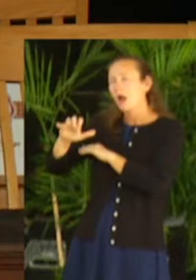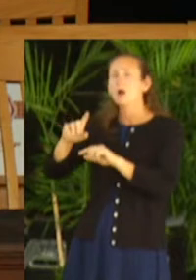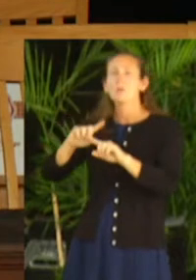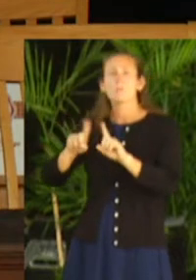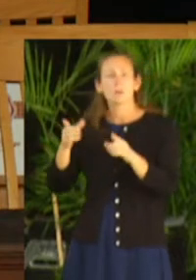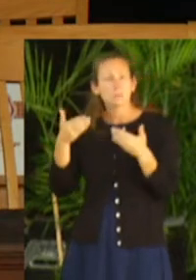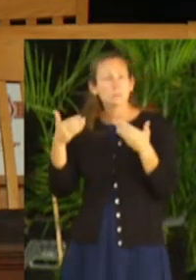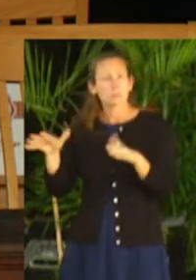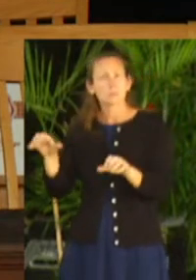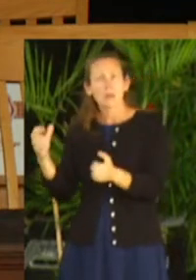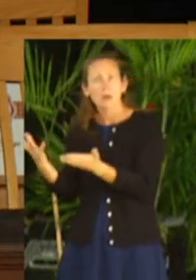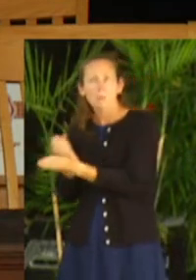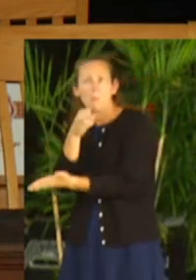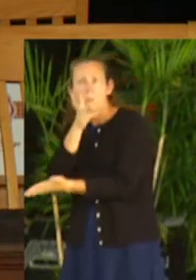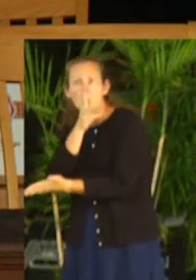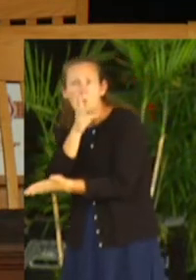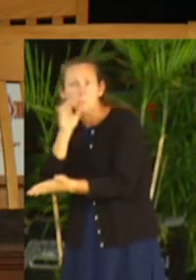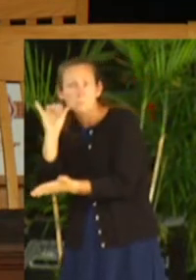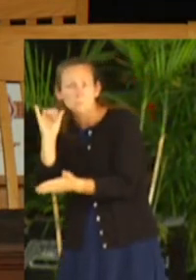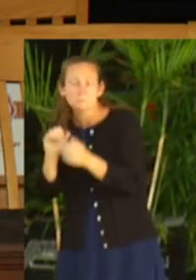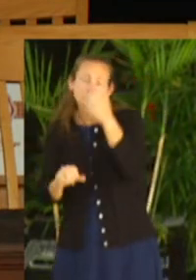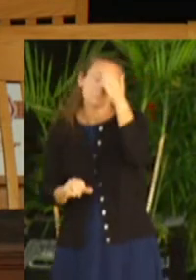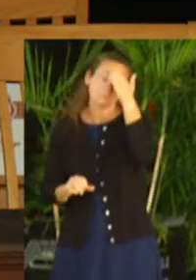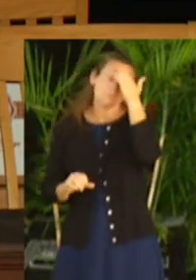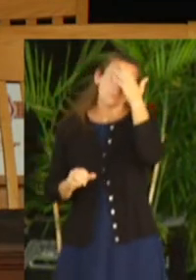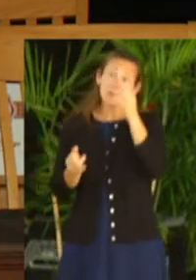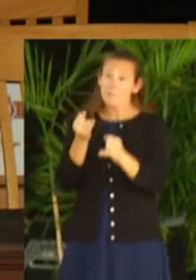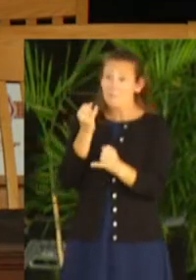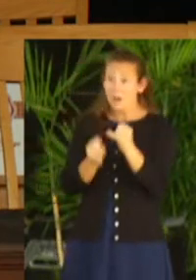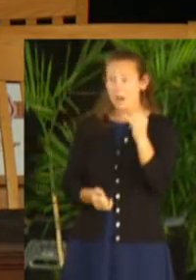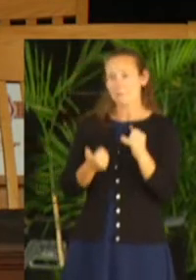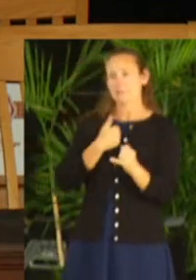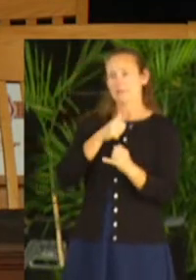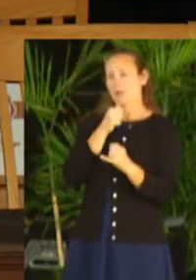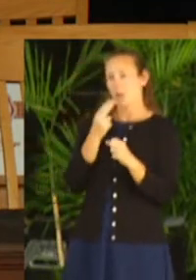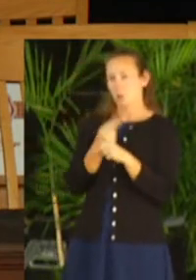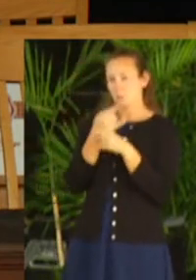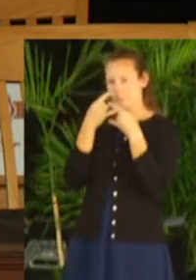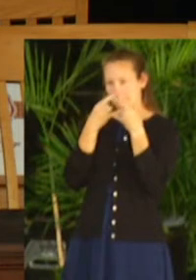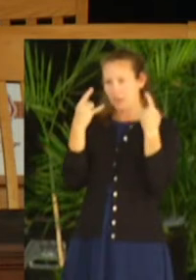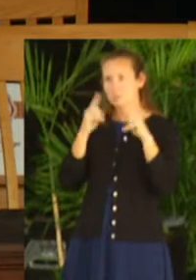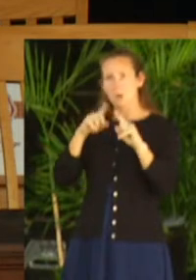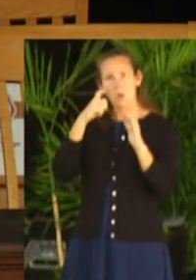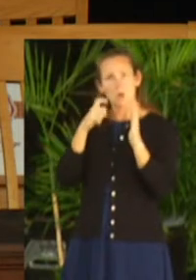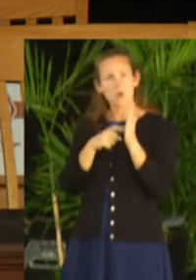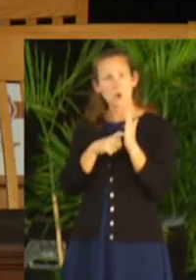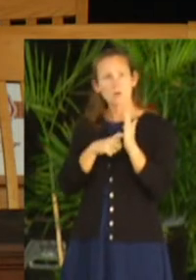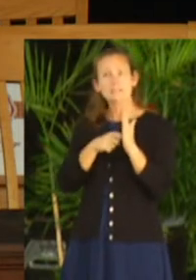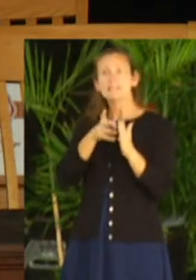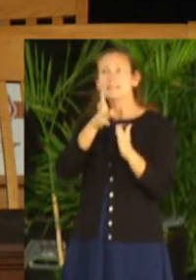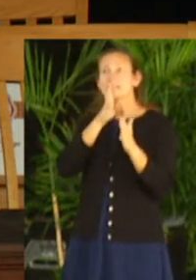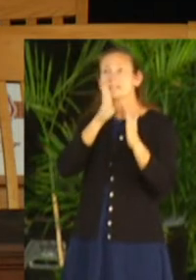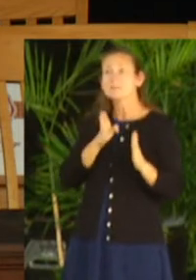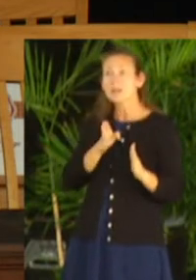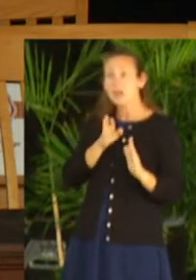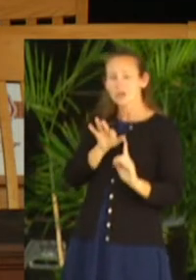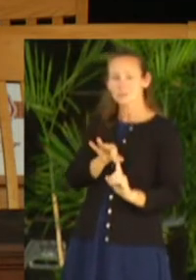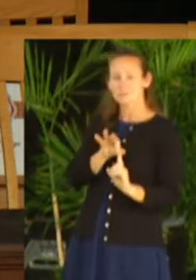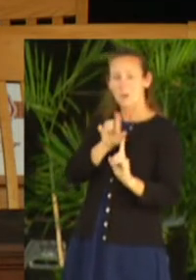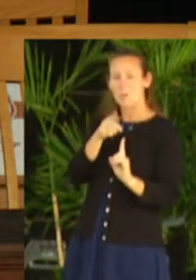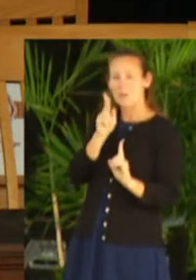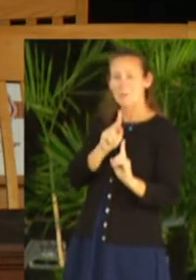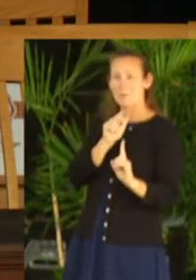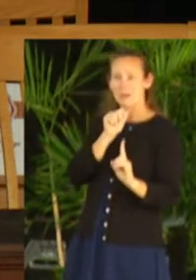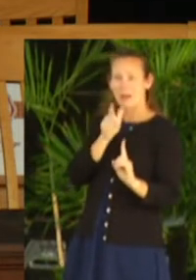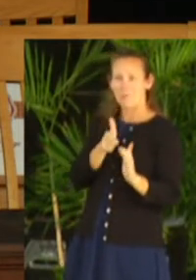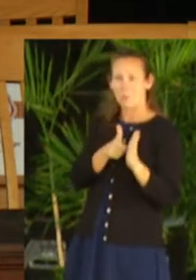that. Finally, although I am not wearing a mask, you'll notice today that speakers are the only people who will not wear masks. Everyone